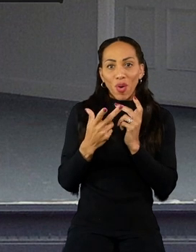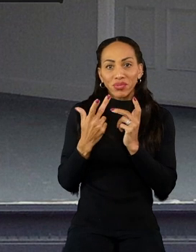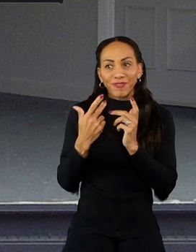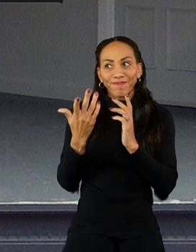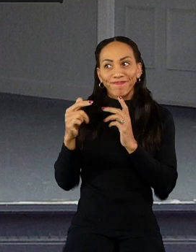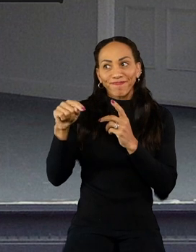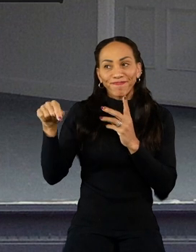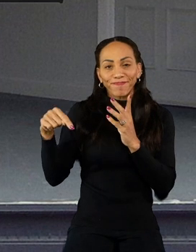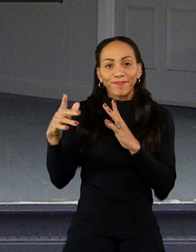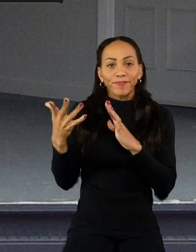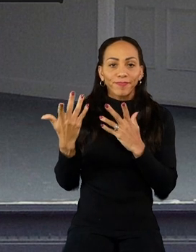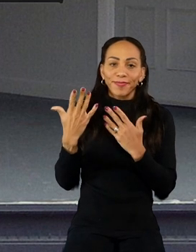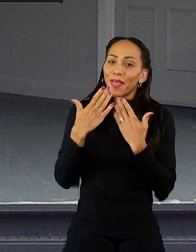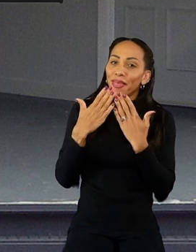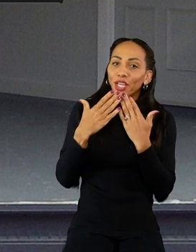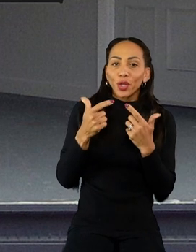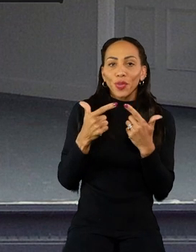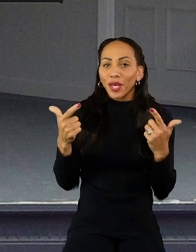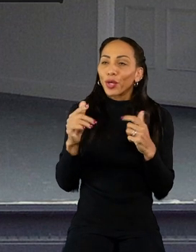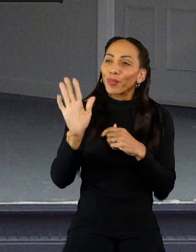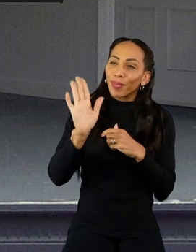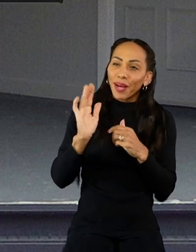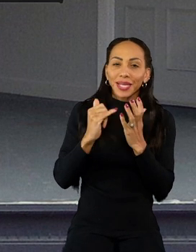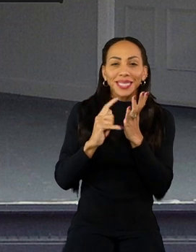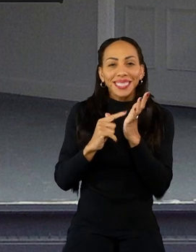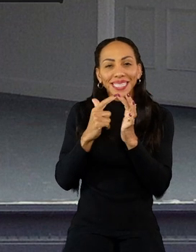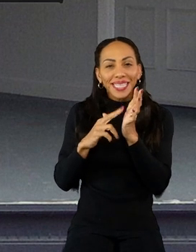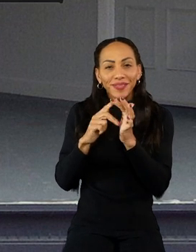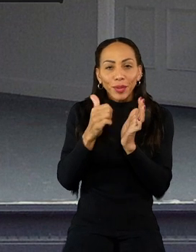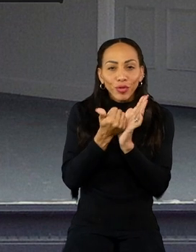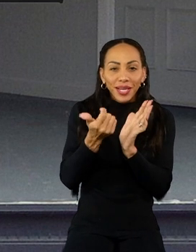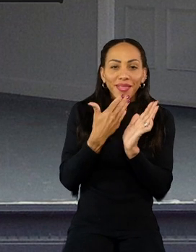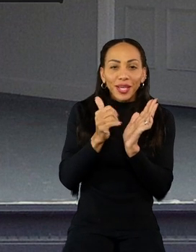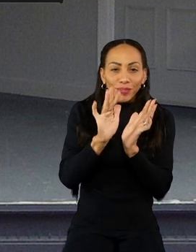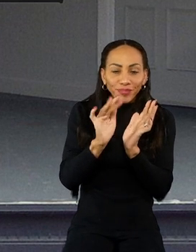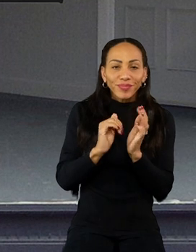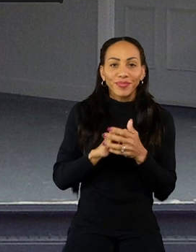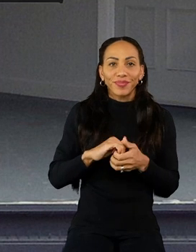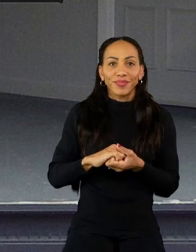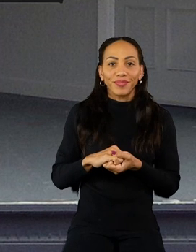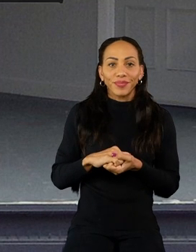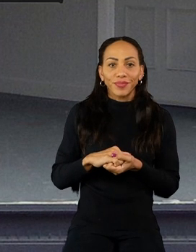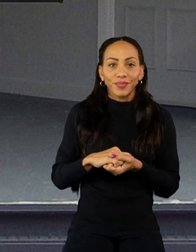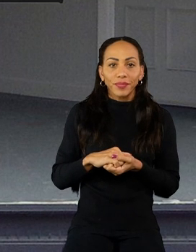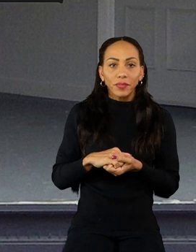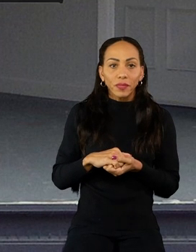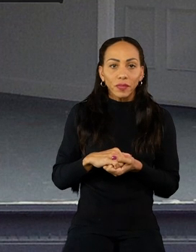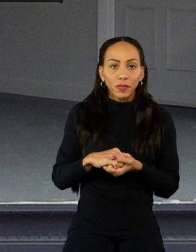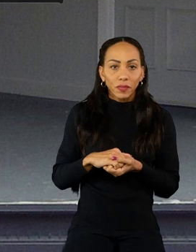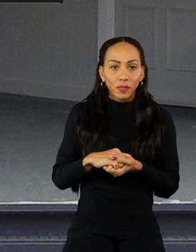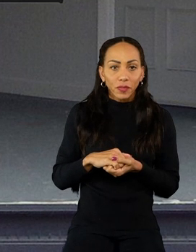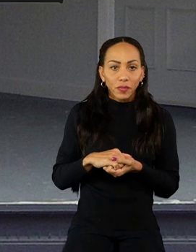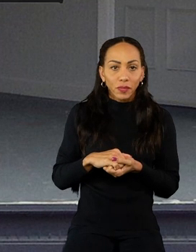shoot off. No problem. Dinner appointment. No, great to see you. Well, thanks a lot. Thanks so much, Steve. Thank you, Steve. Brilliant.